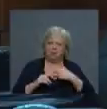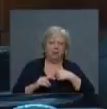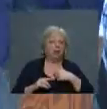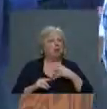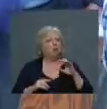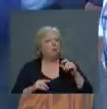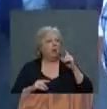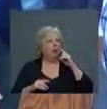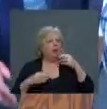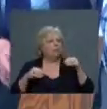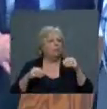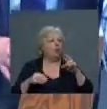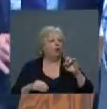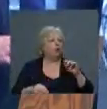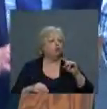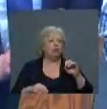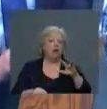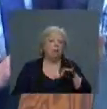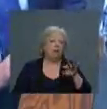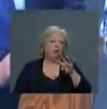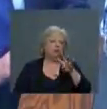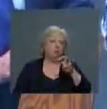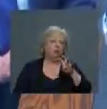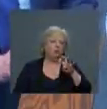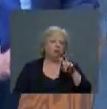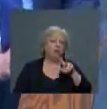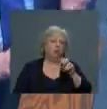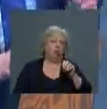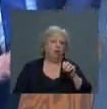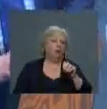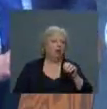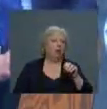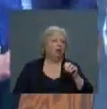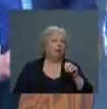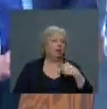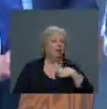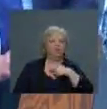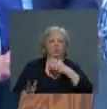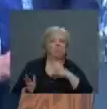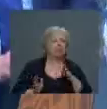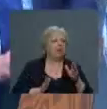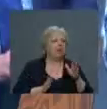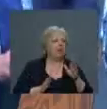Well, I think the market rate is about 430, and we plan to...